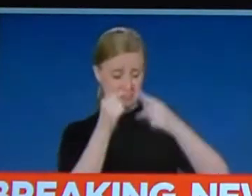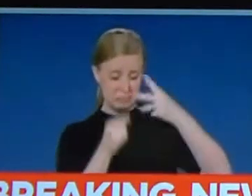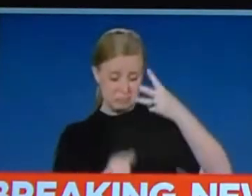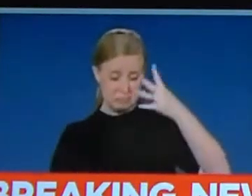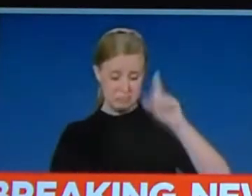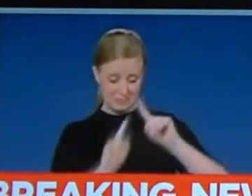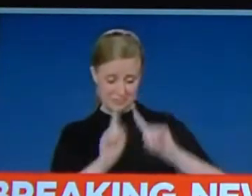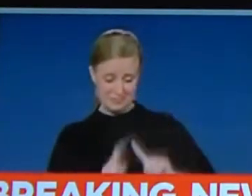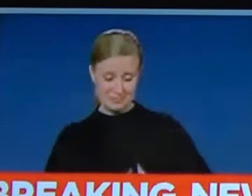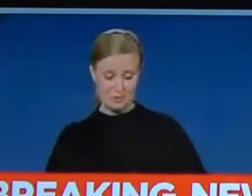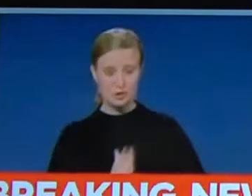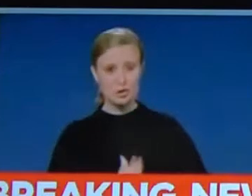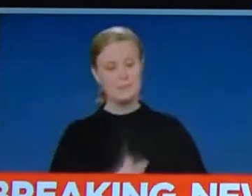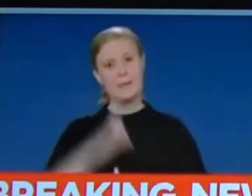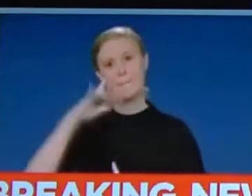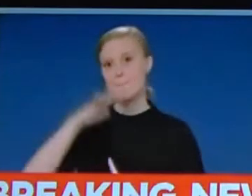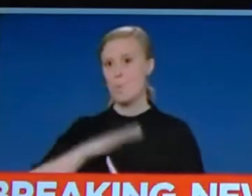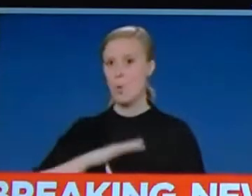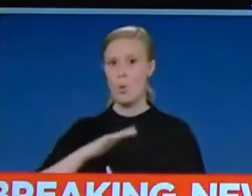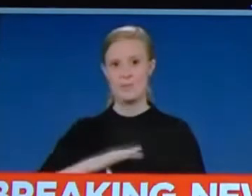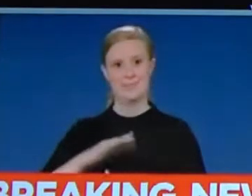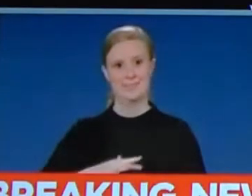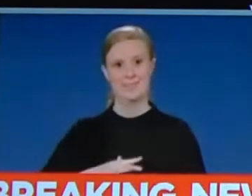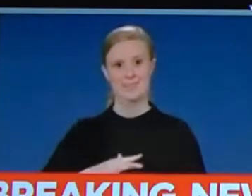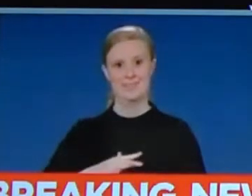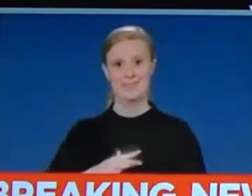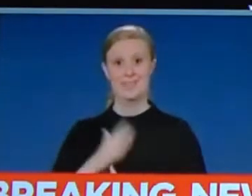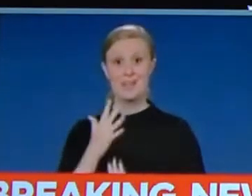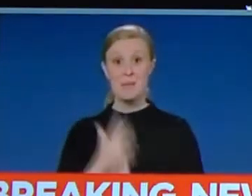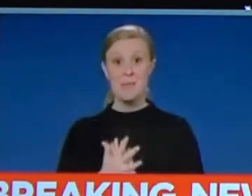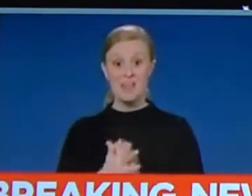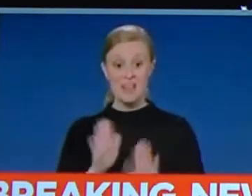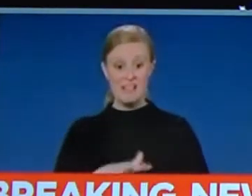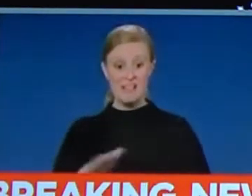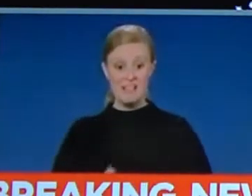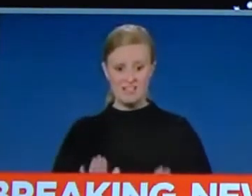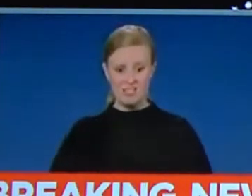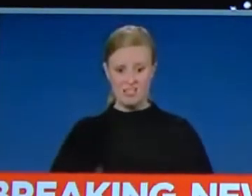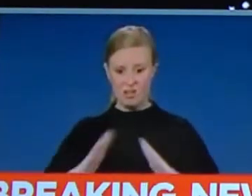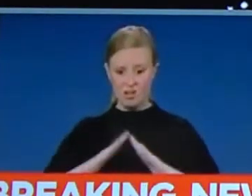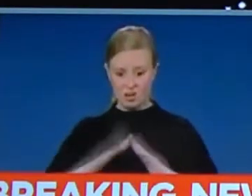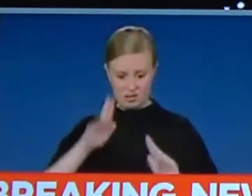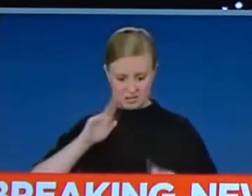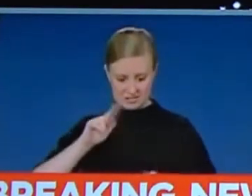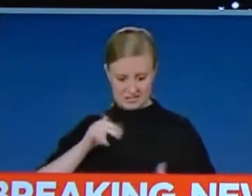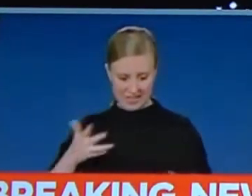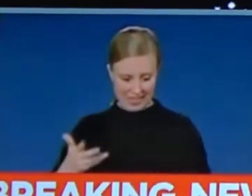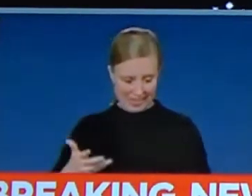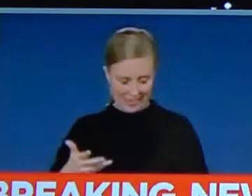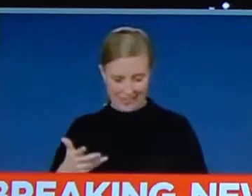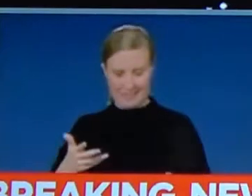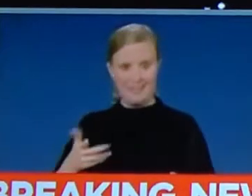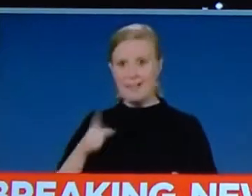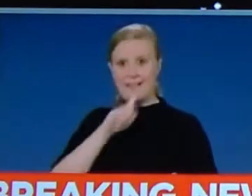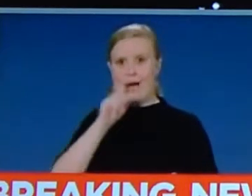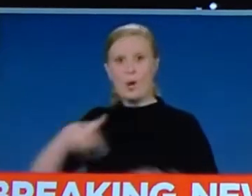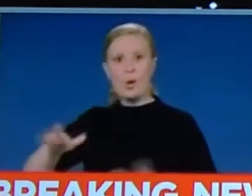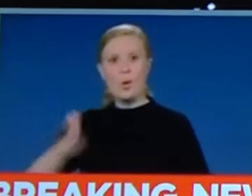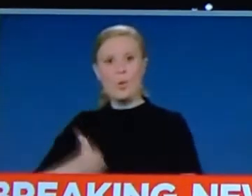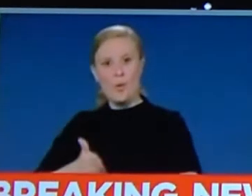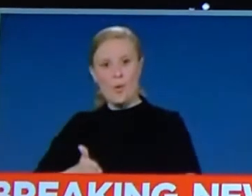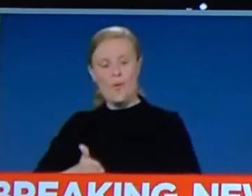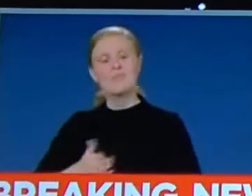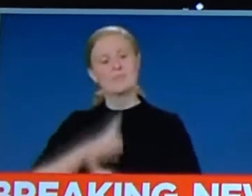children, that they get access to the childcare and that those facilities will be there for them in the many months ahead.